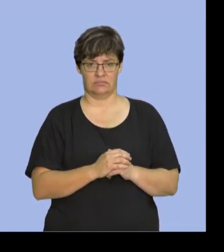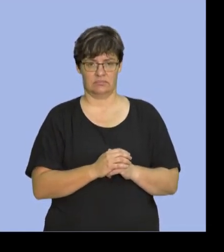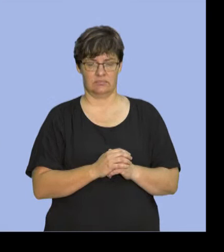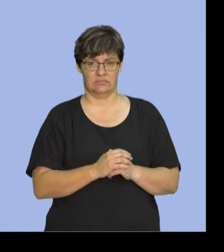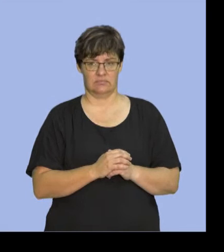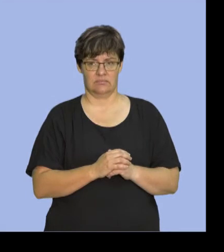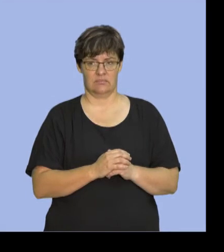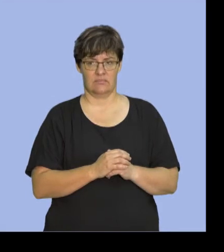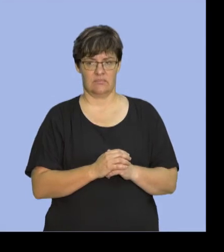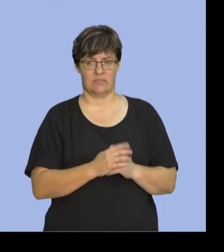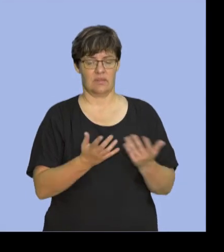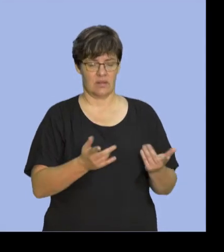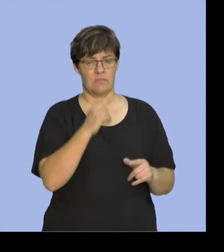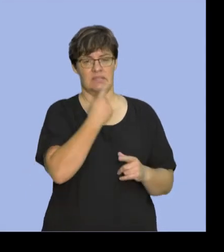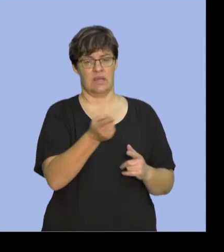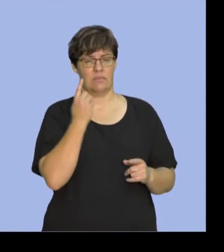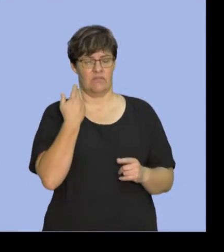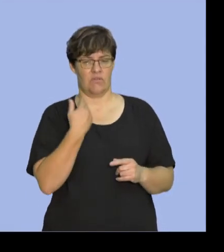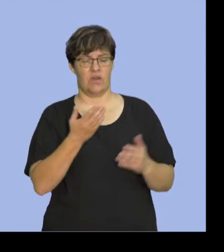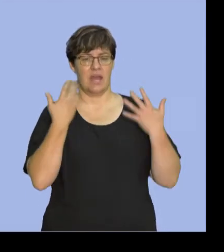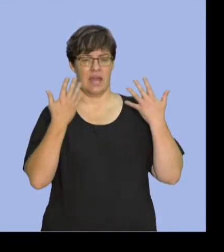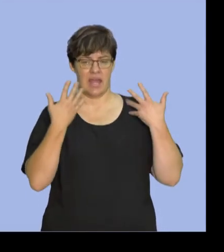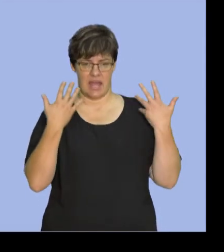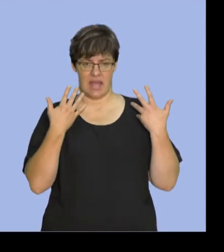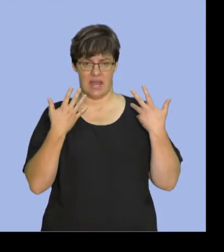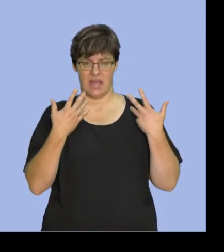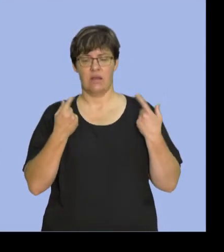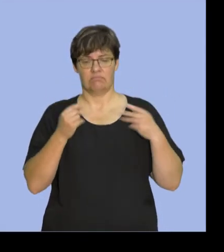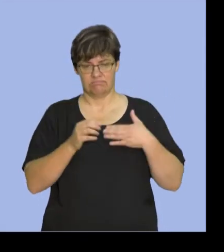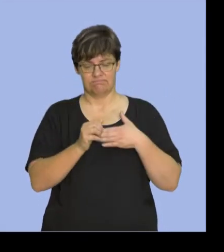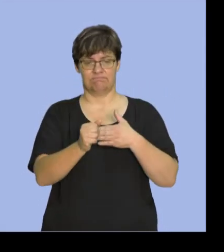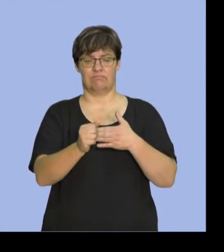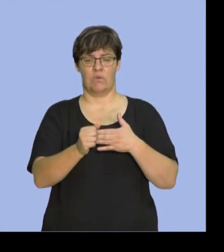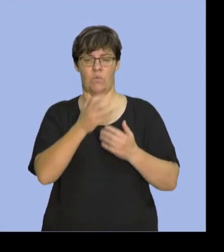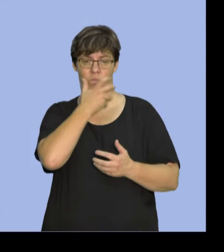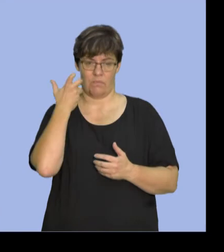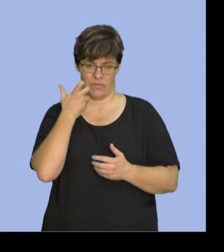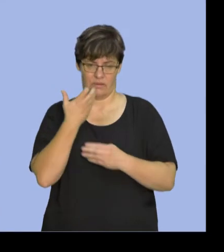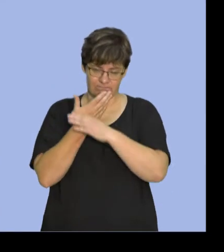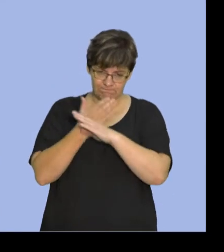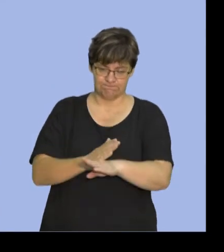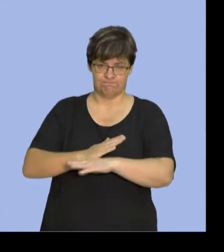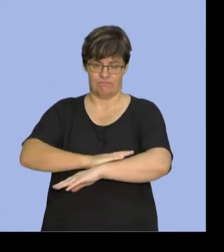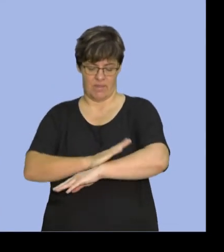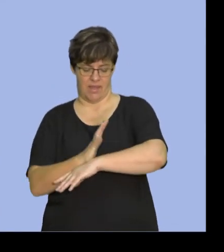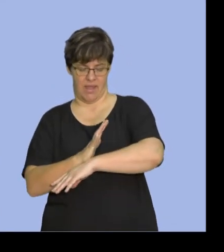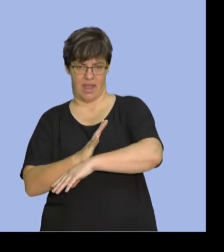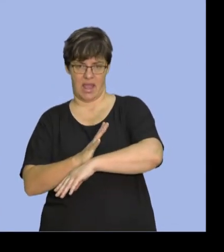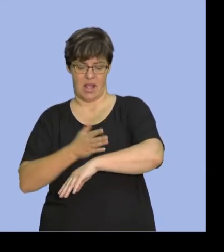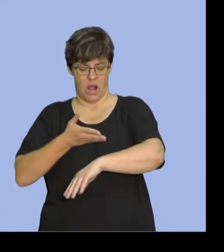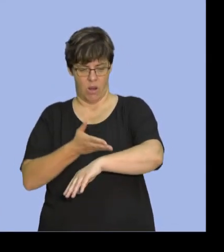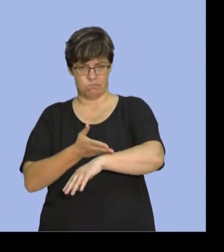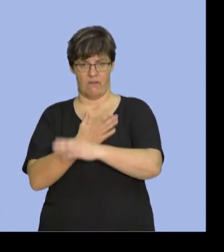on the skin. And as I said, air is a good conductor of heat, and that is trapped in the hair follicles